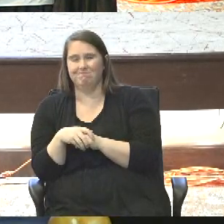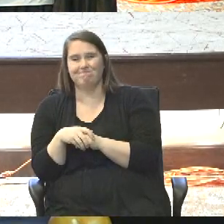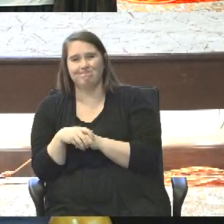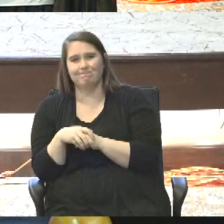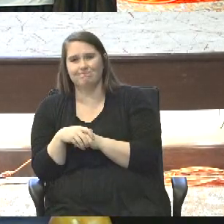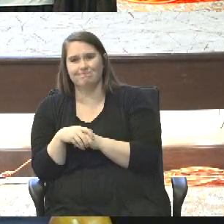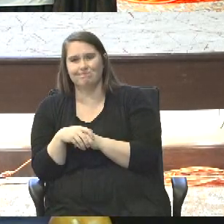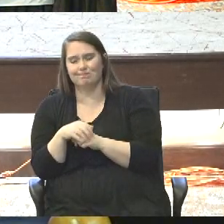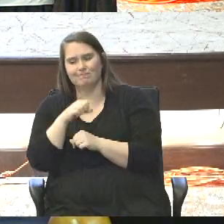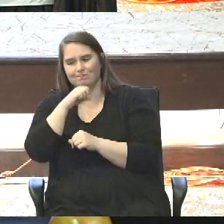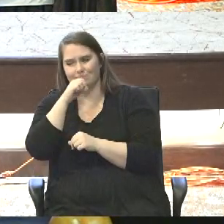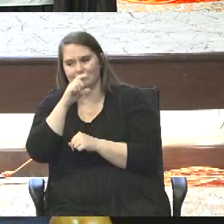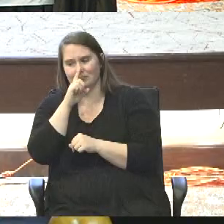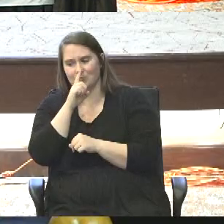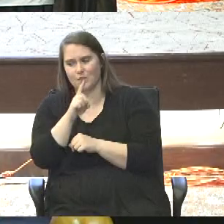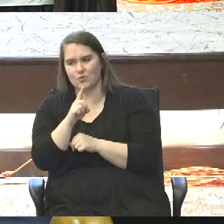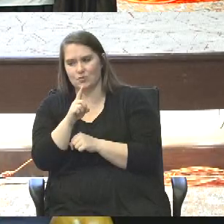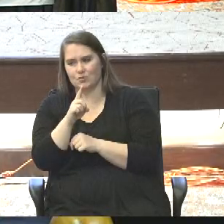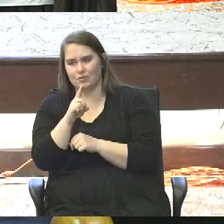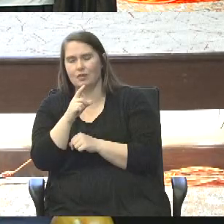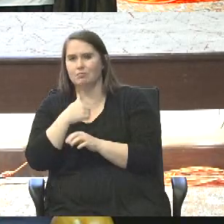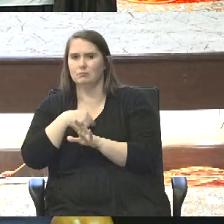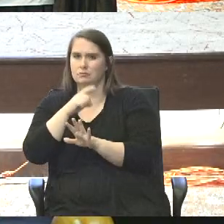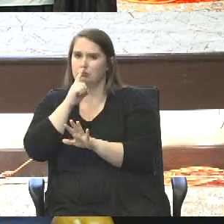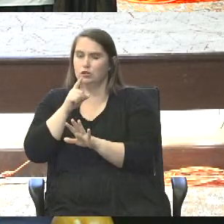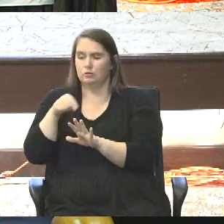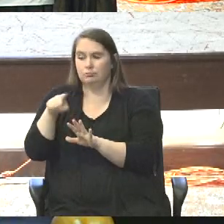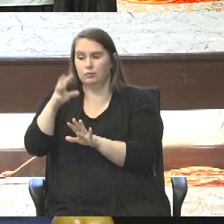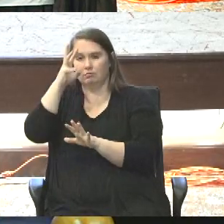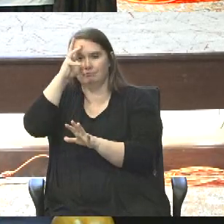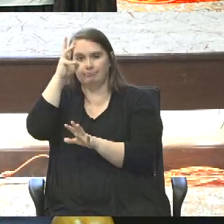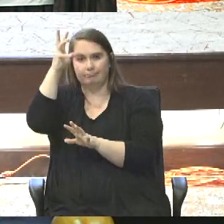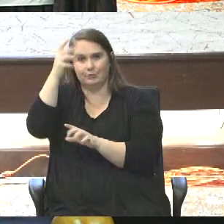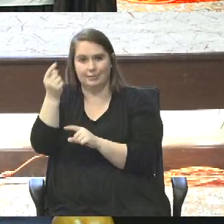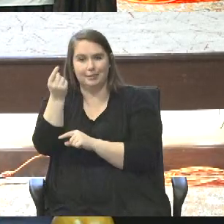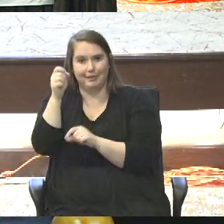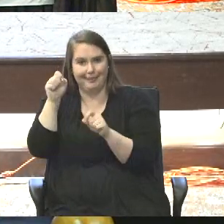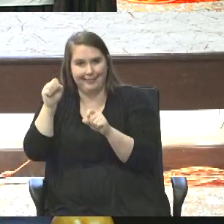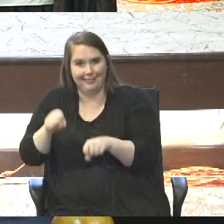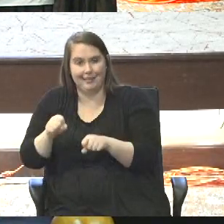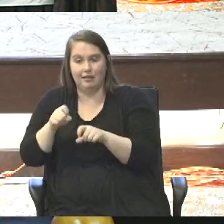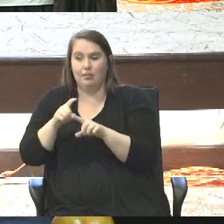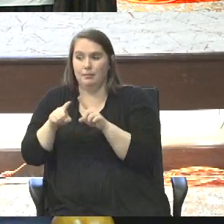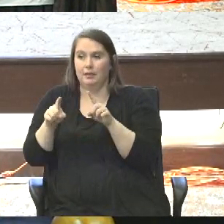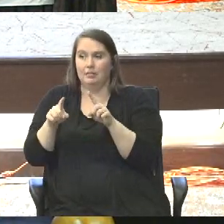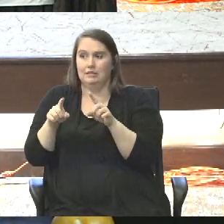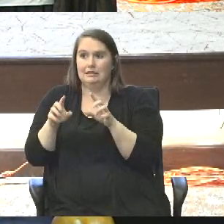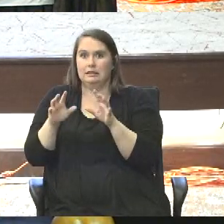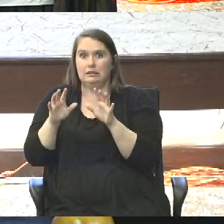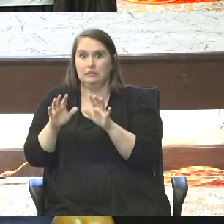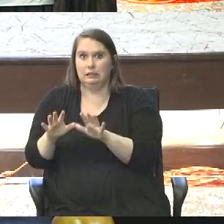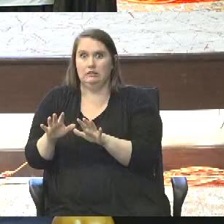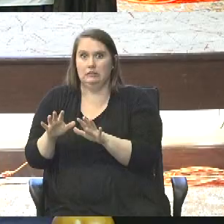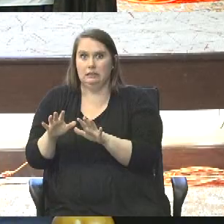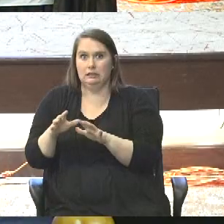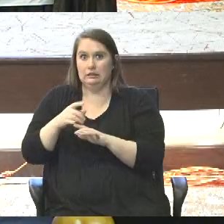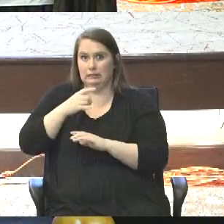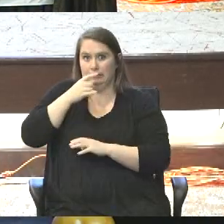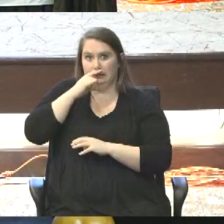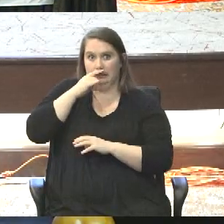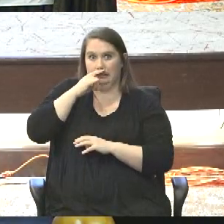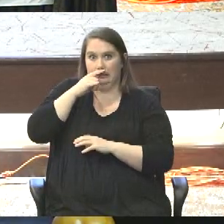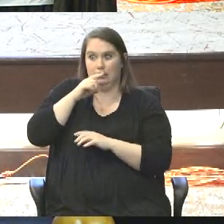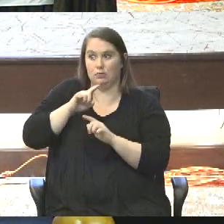how, I'm sure you guys would come up with something to keep kids from going over there to that